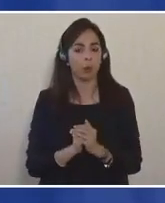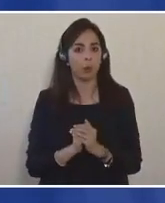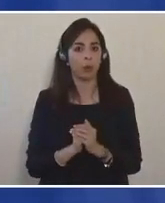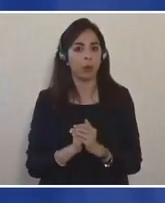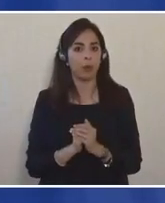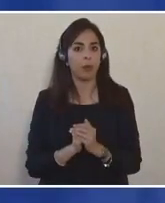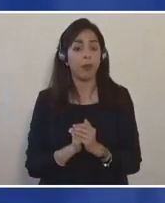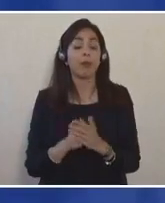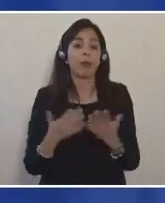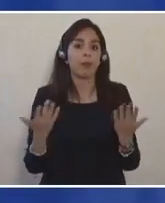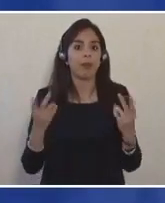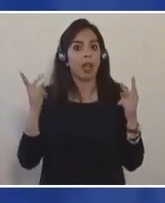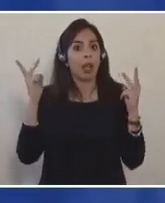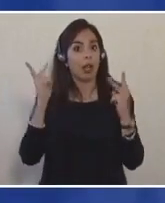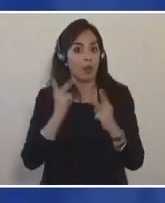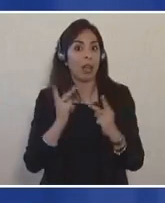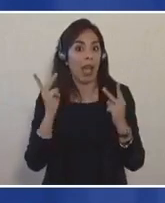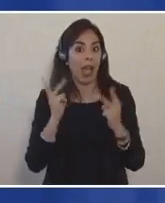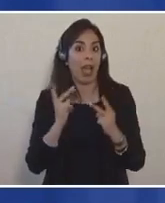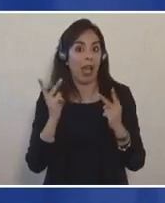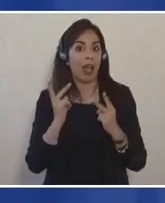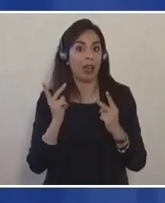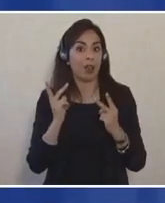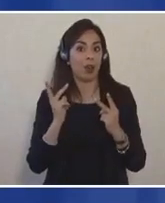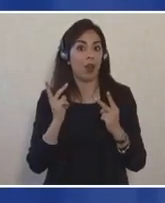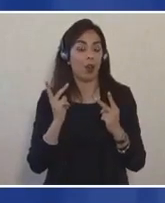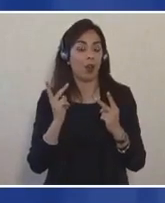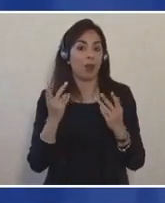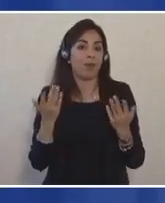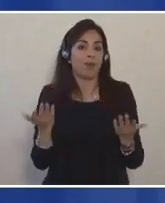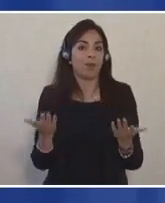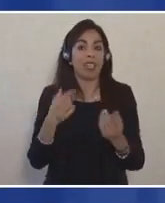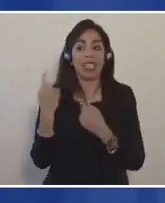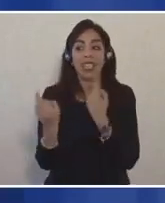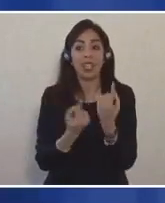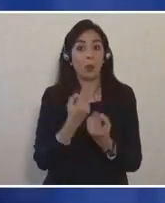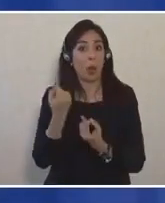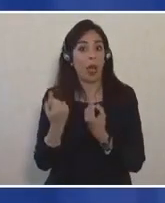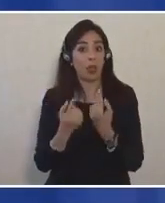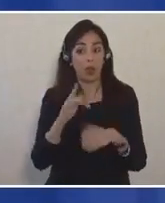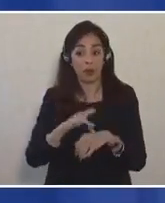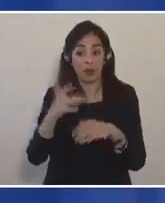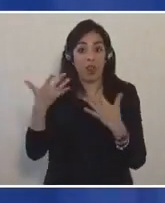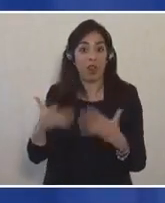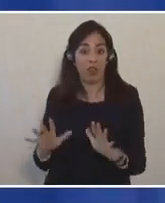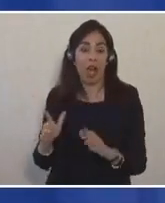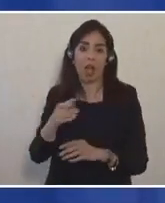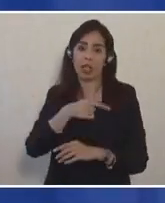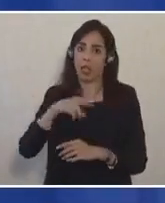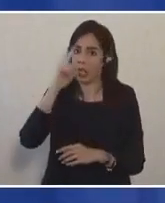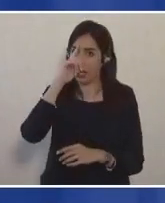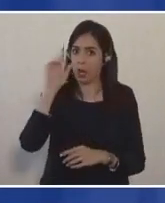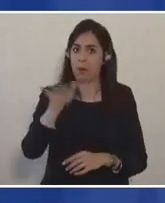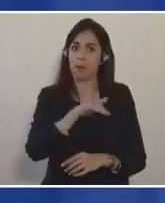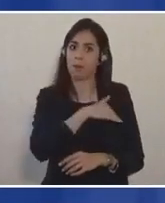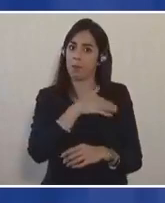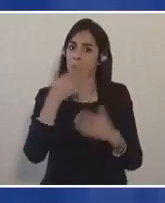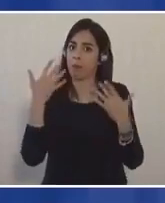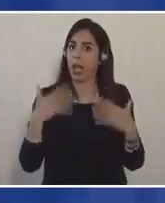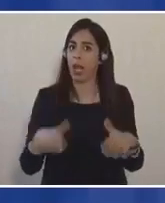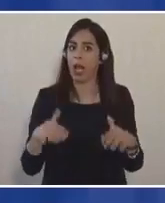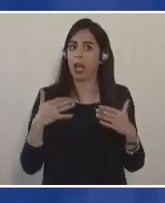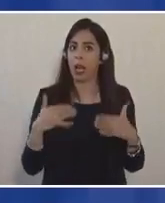concerned. As you know, for example, to produce mRNA vaccines, I have learned that 280 components